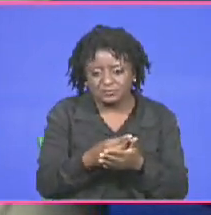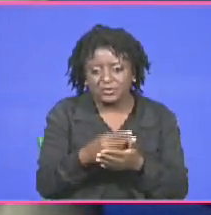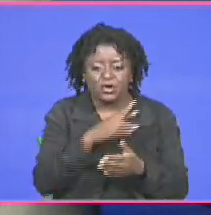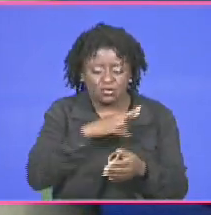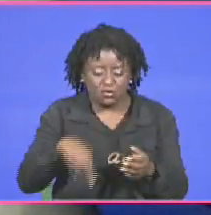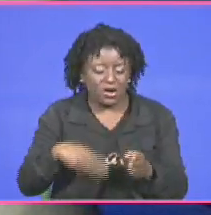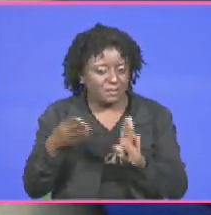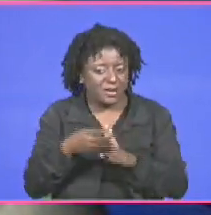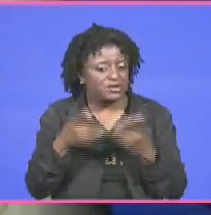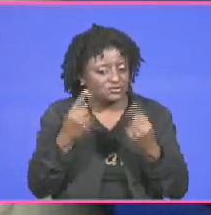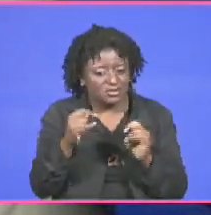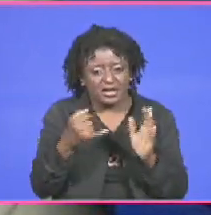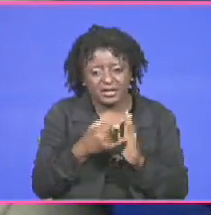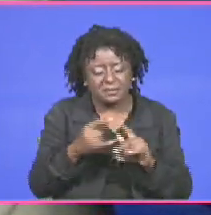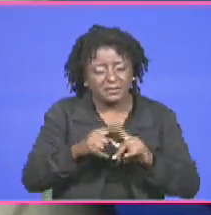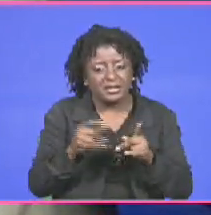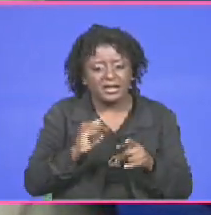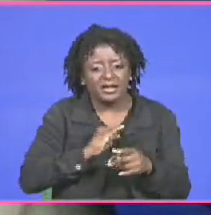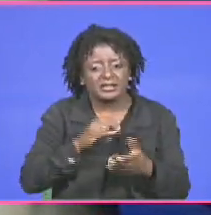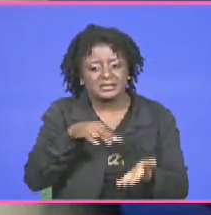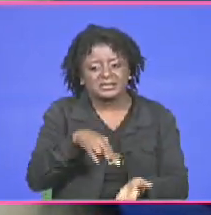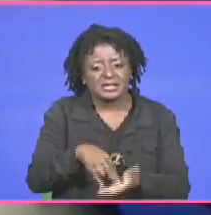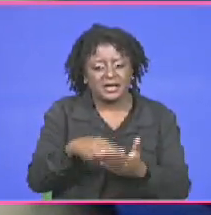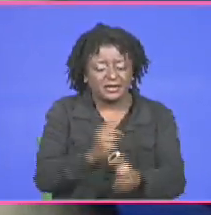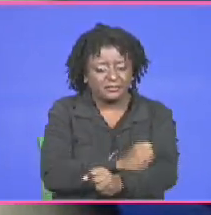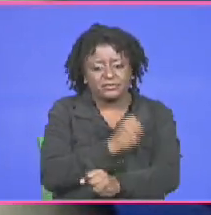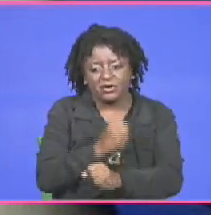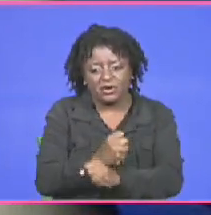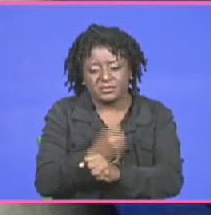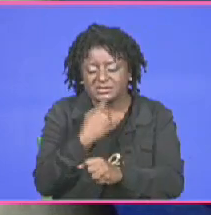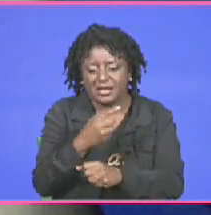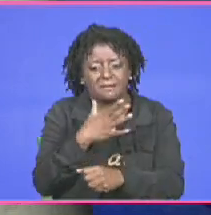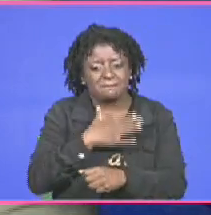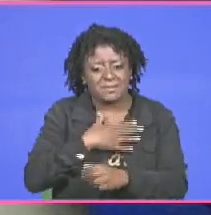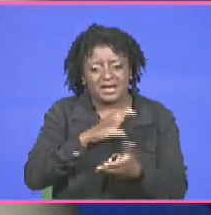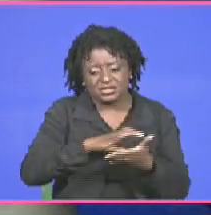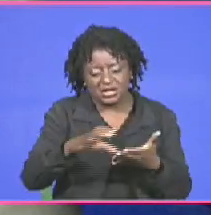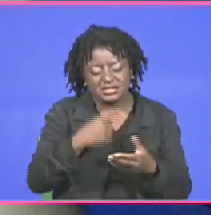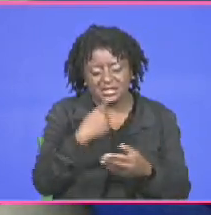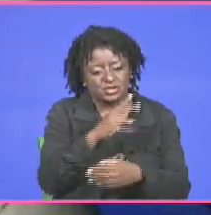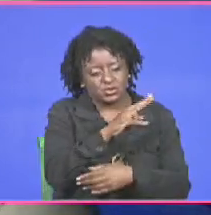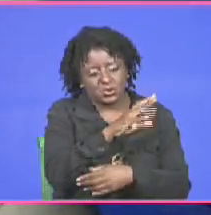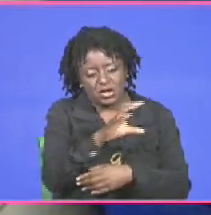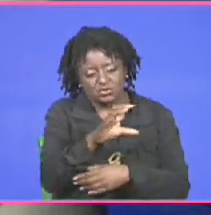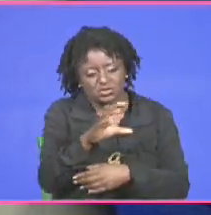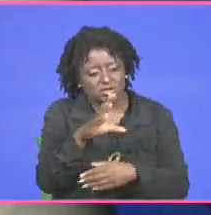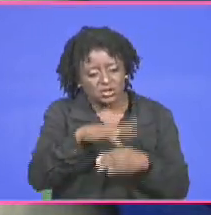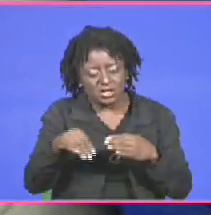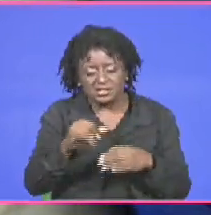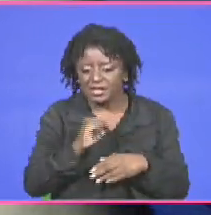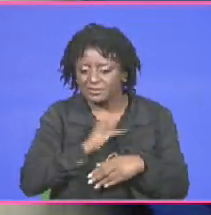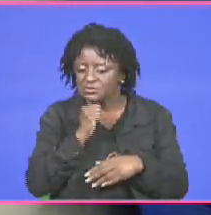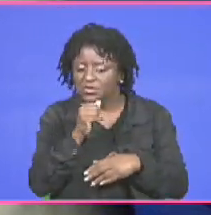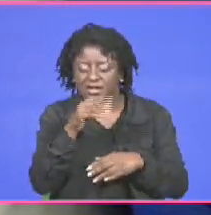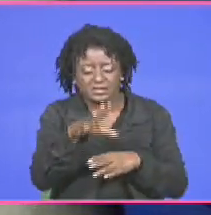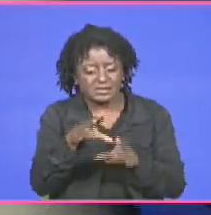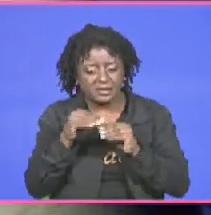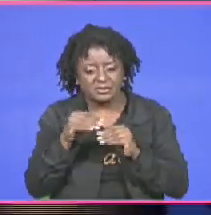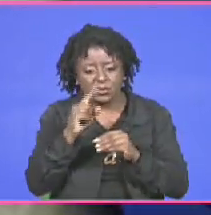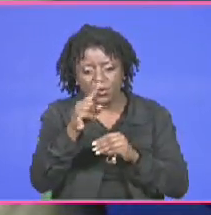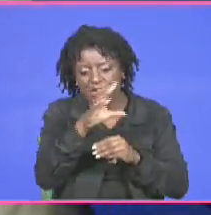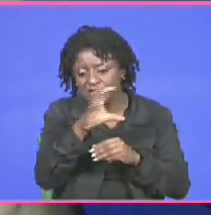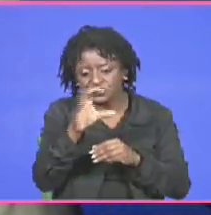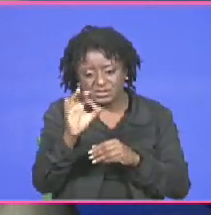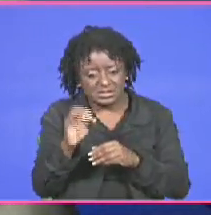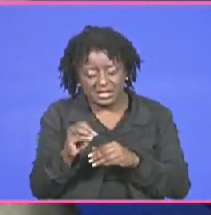tried it on me. But I stand firm in saying, listen, my check said $200, I'm not accepting $190. Give me my check to